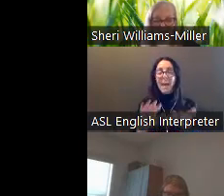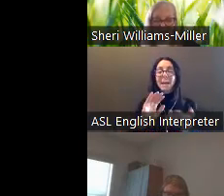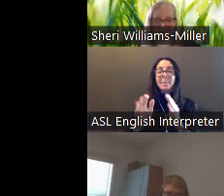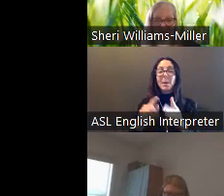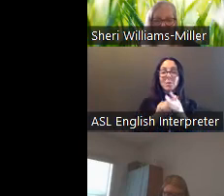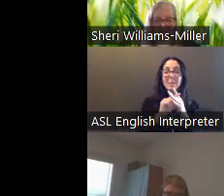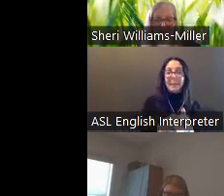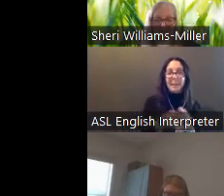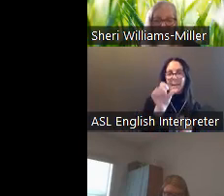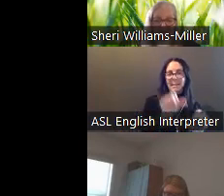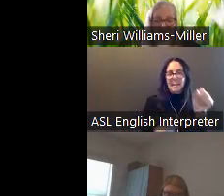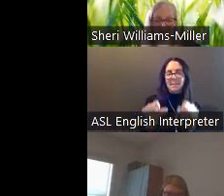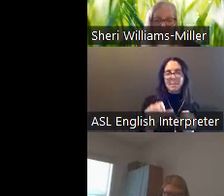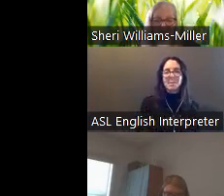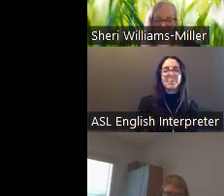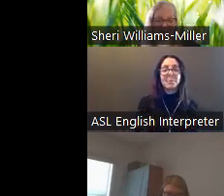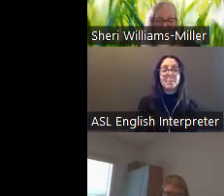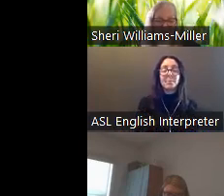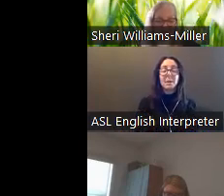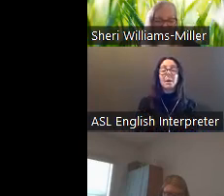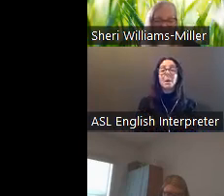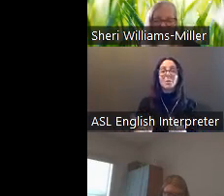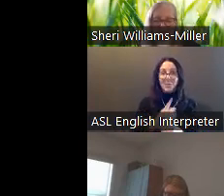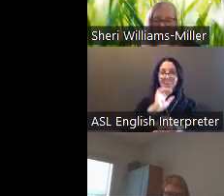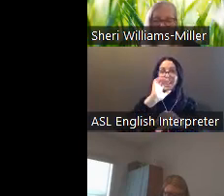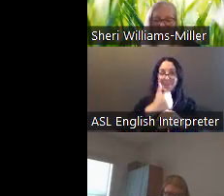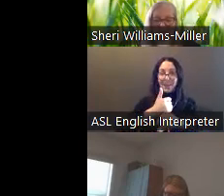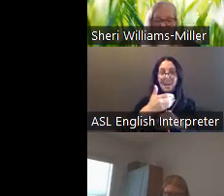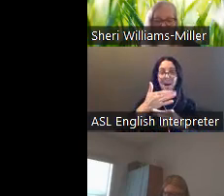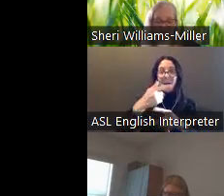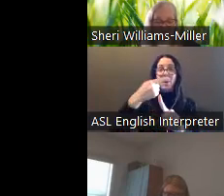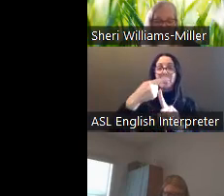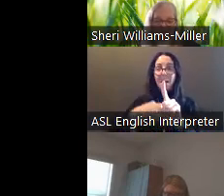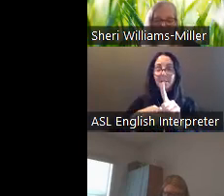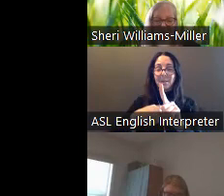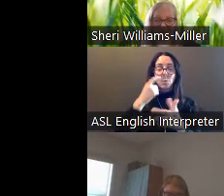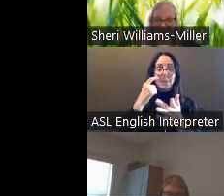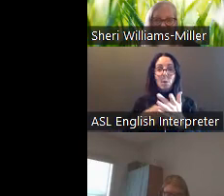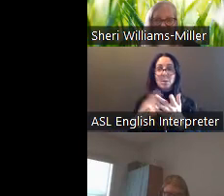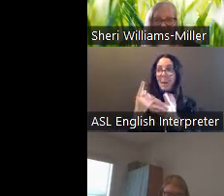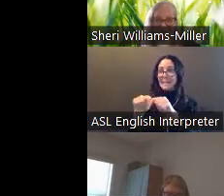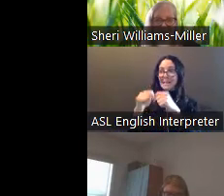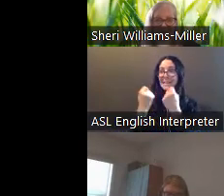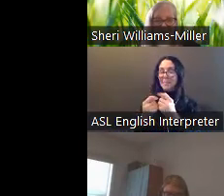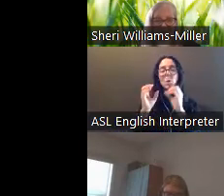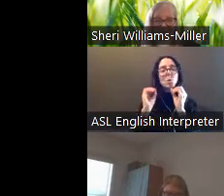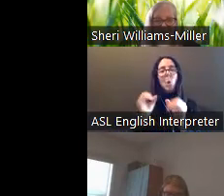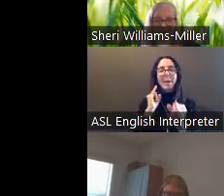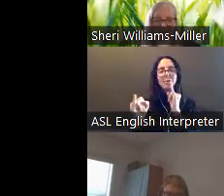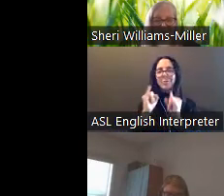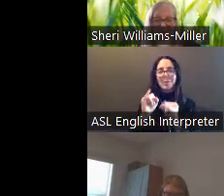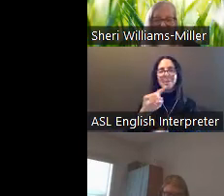assessments. In the first month of implementation, one team didn't do any Xerits at